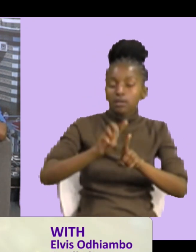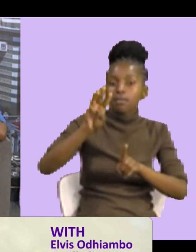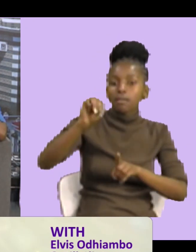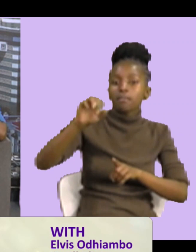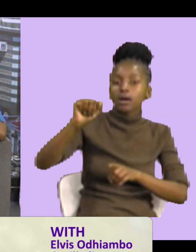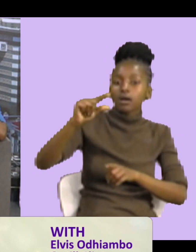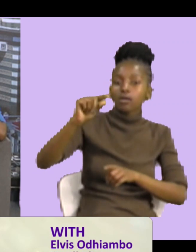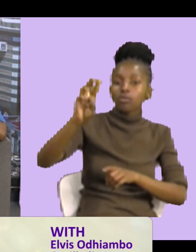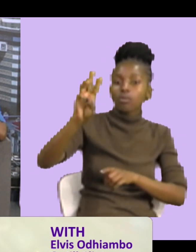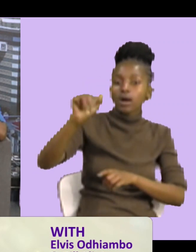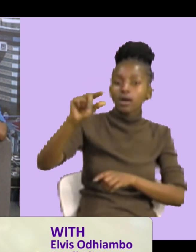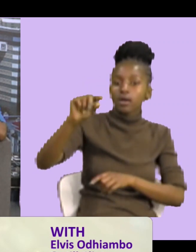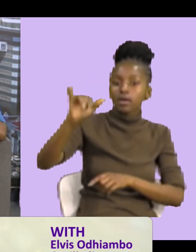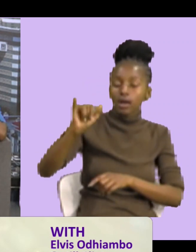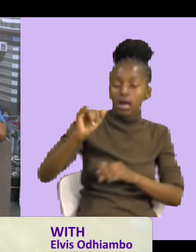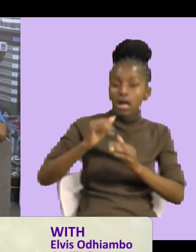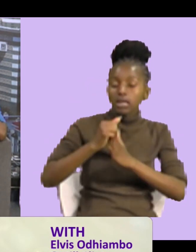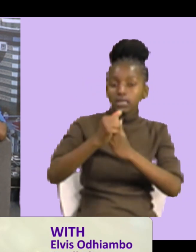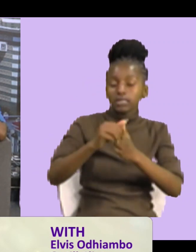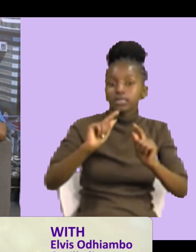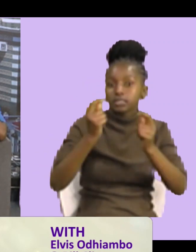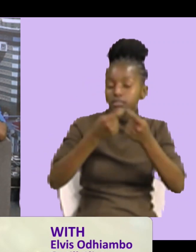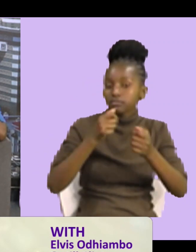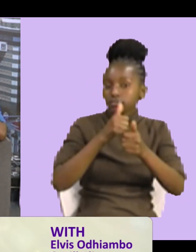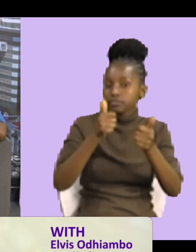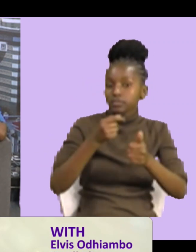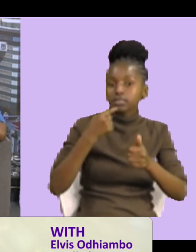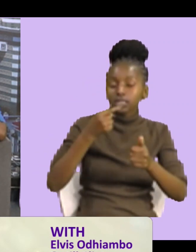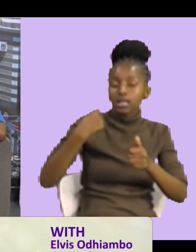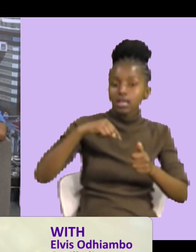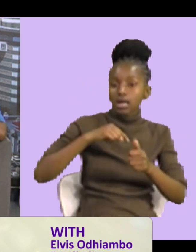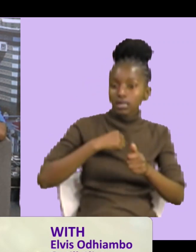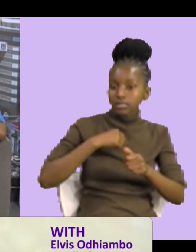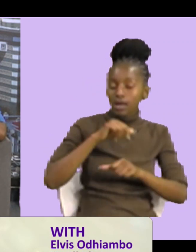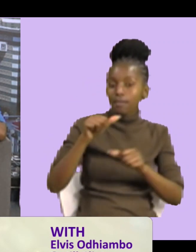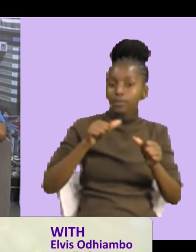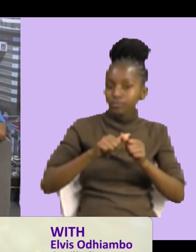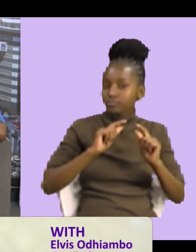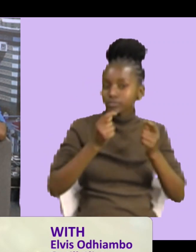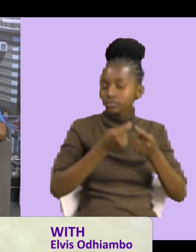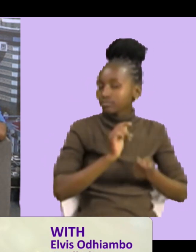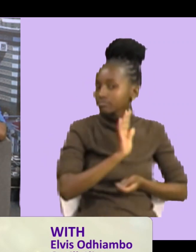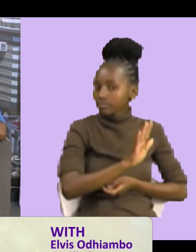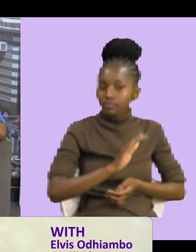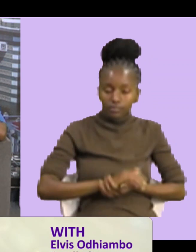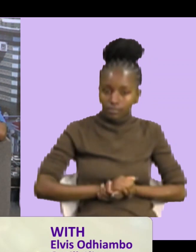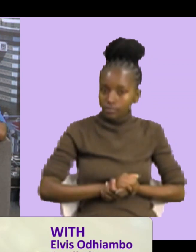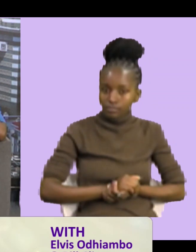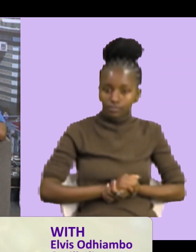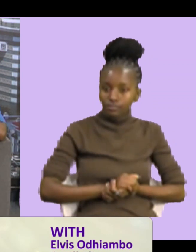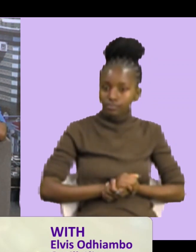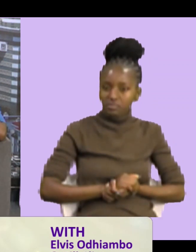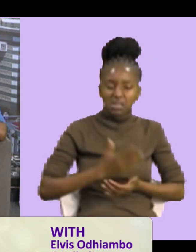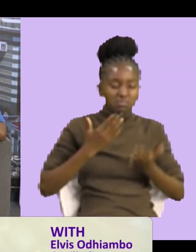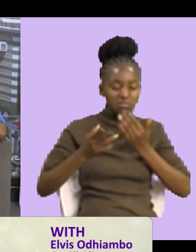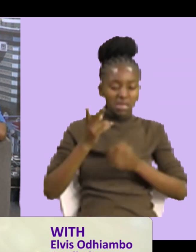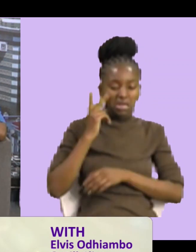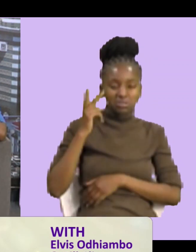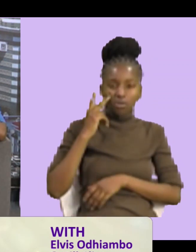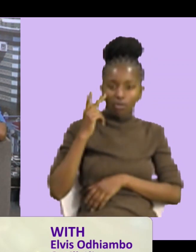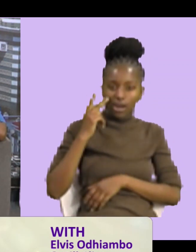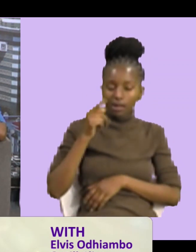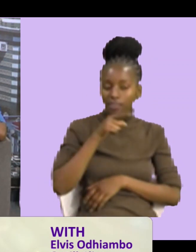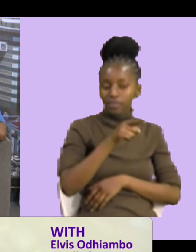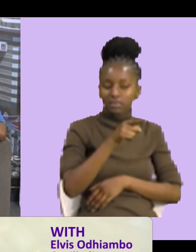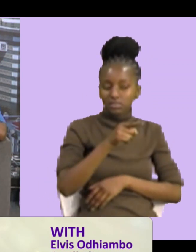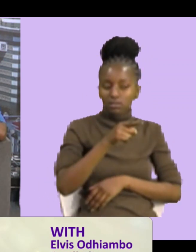respect on the field, maybe at his perspective, on his perspective or his side, he could not see that